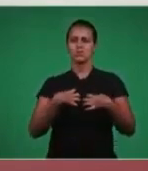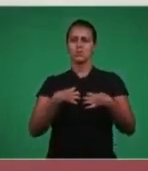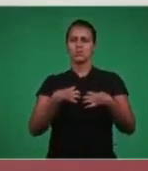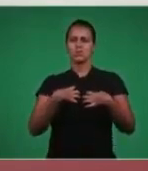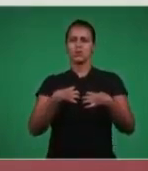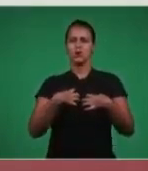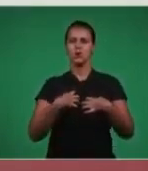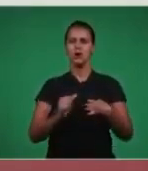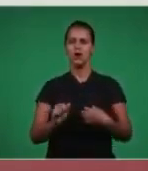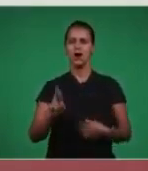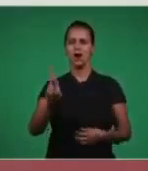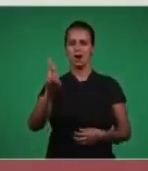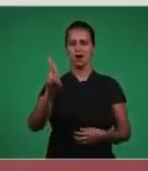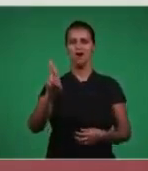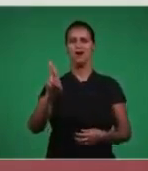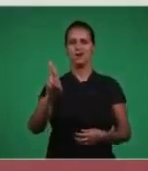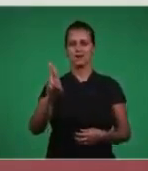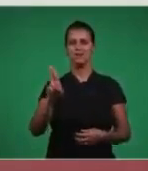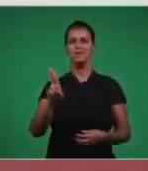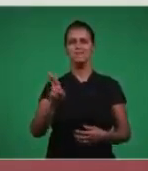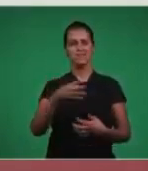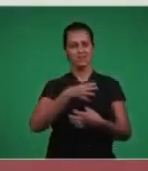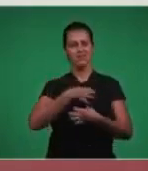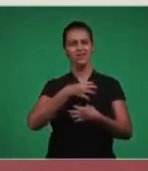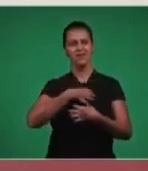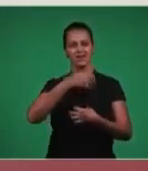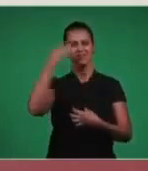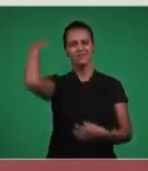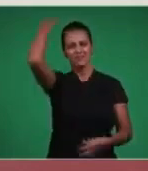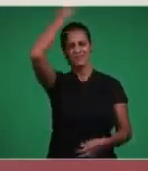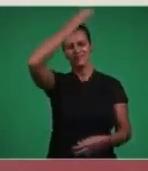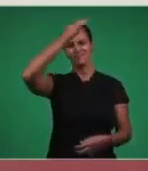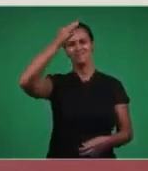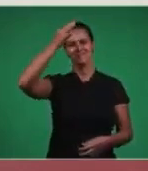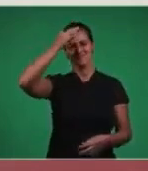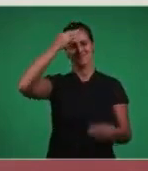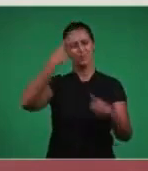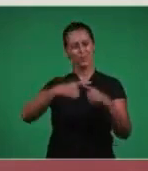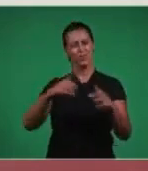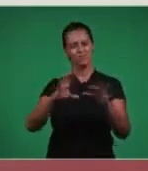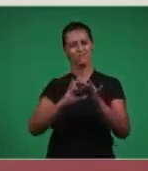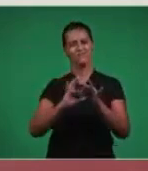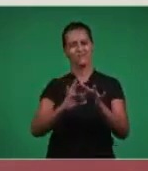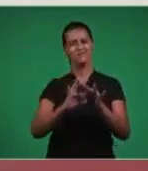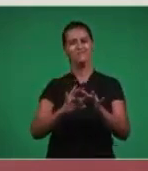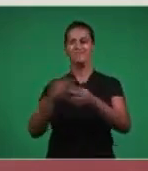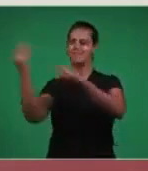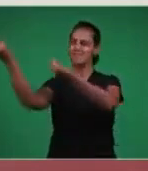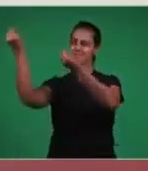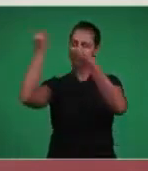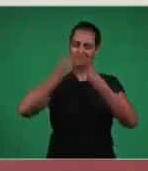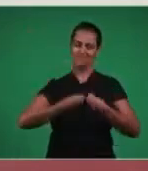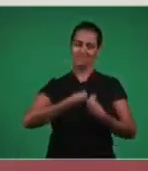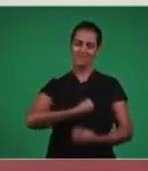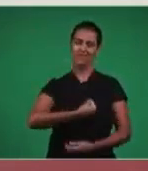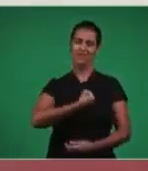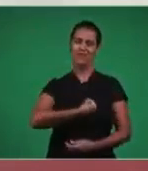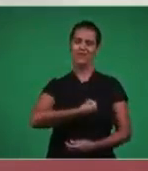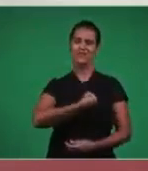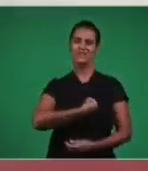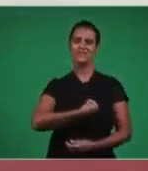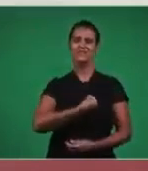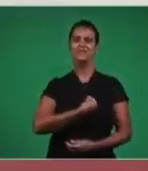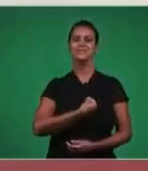air. We feel the presence of the Holy Spirit that gives us fellowship, gives us life.